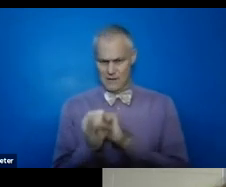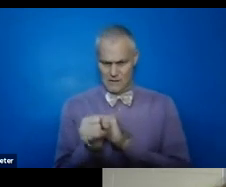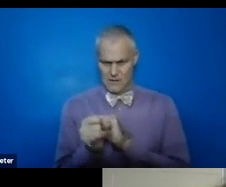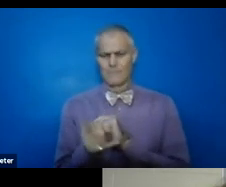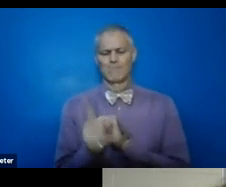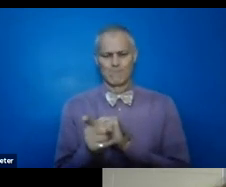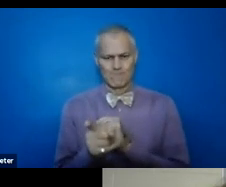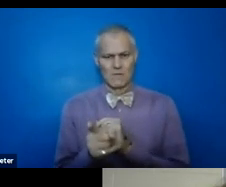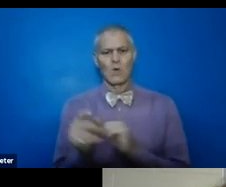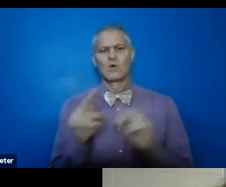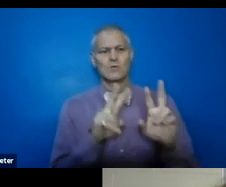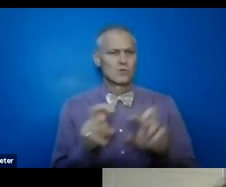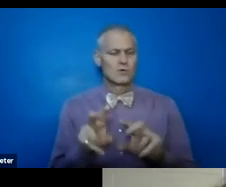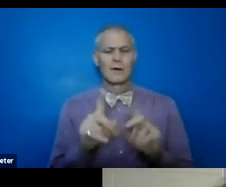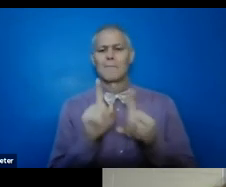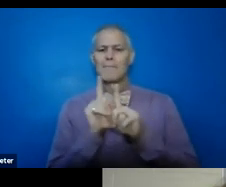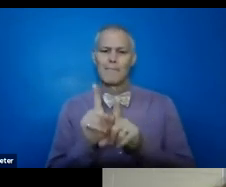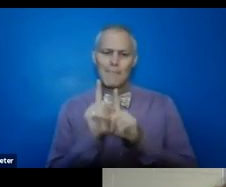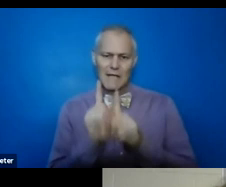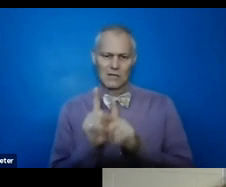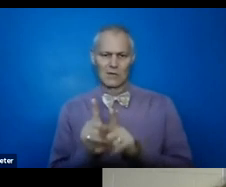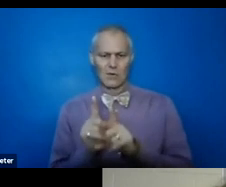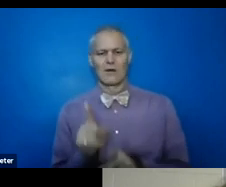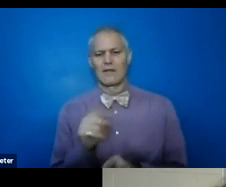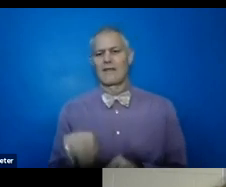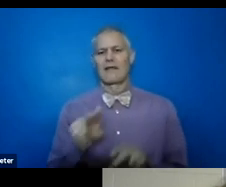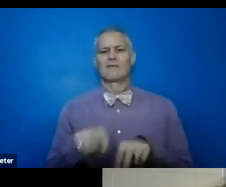out getting mentored by these women that they admire.